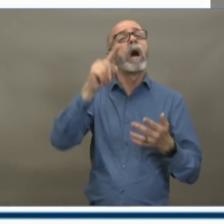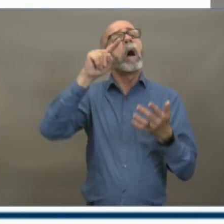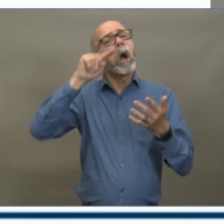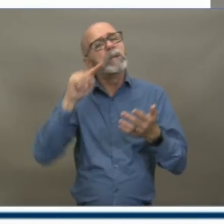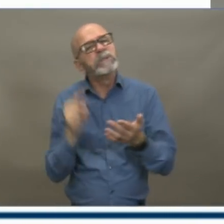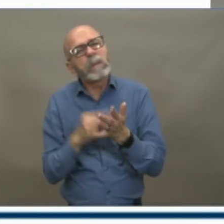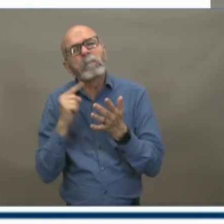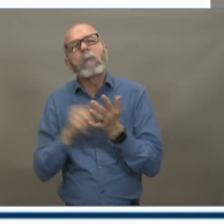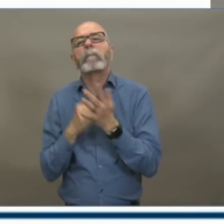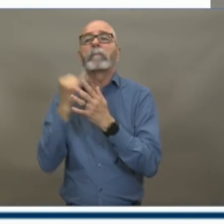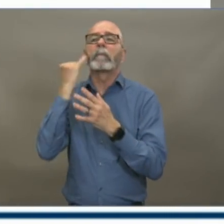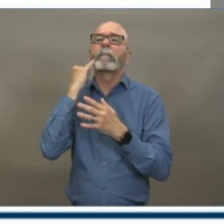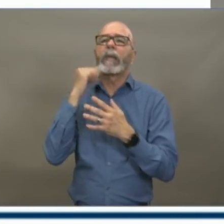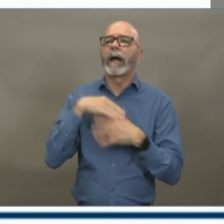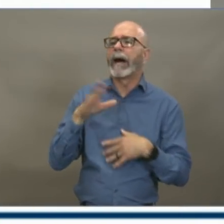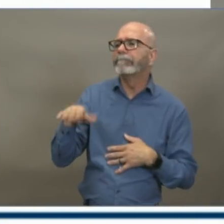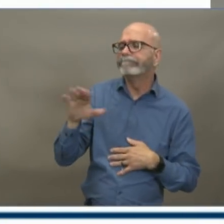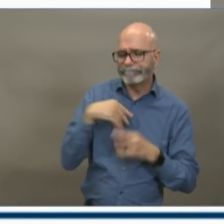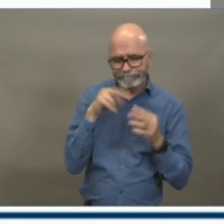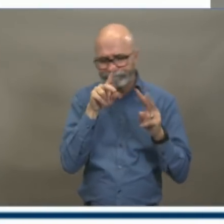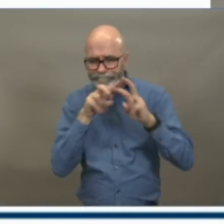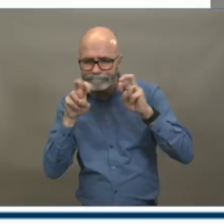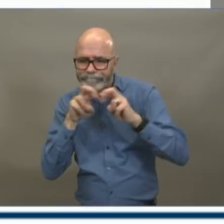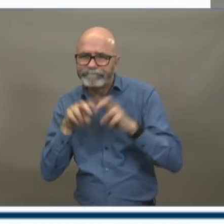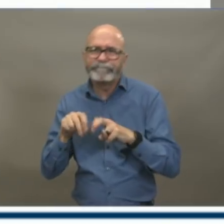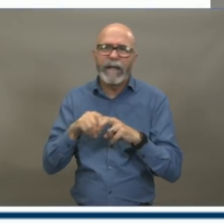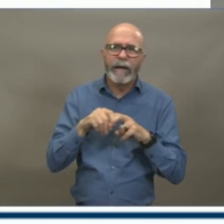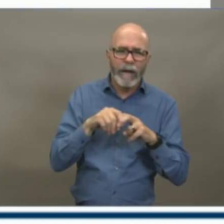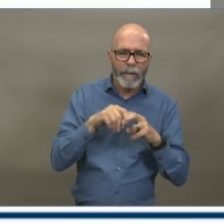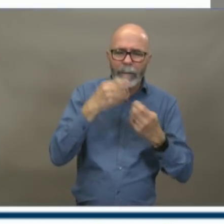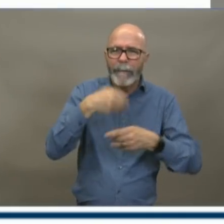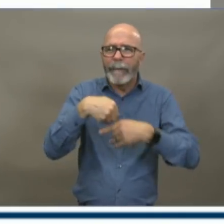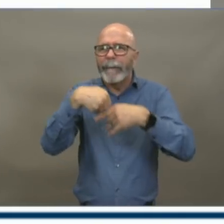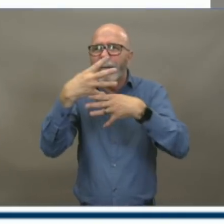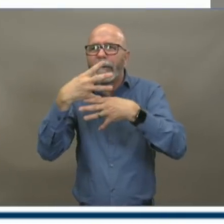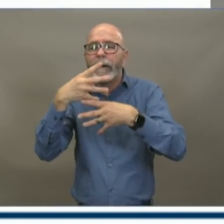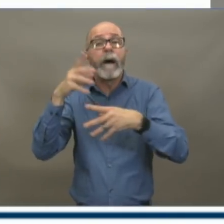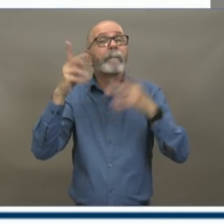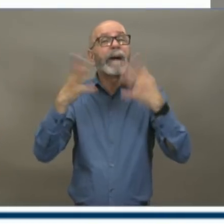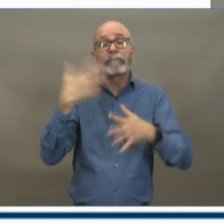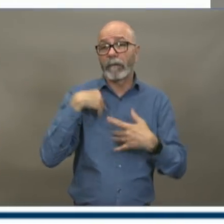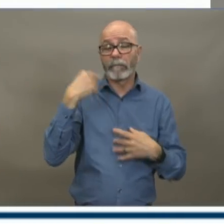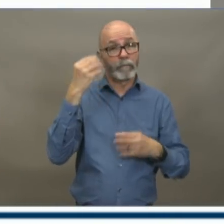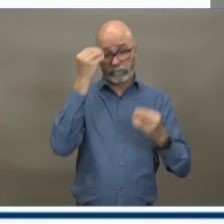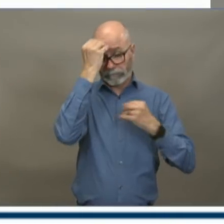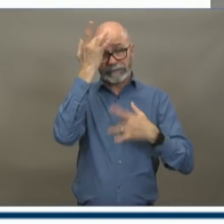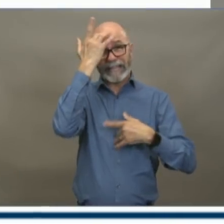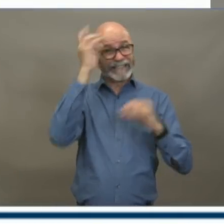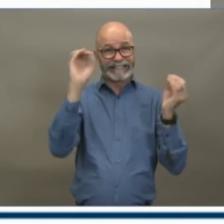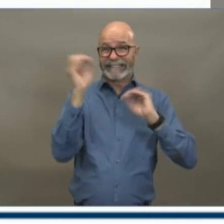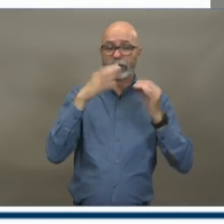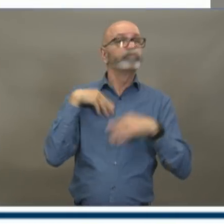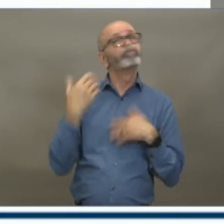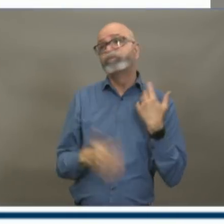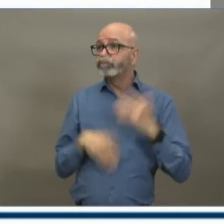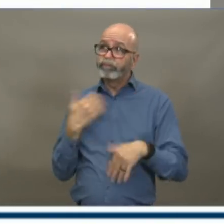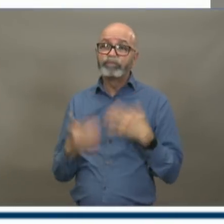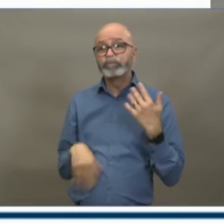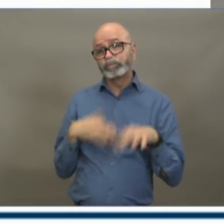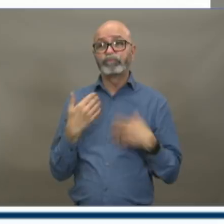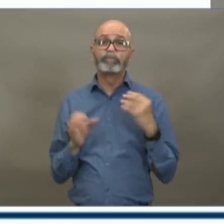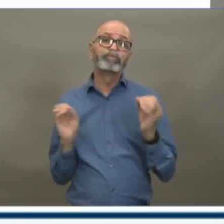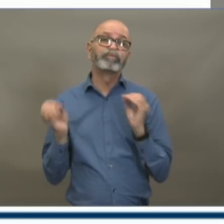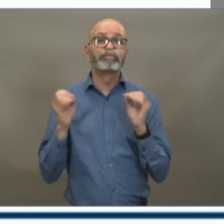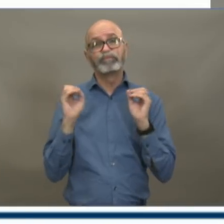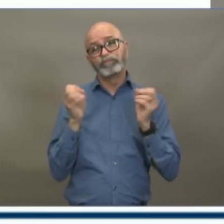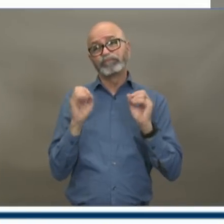them, knowing that many people can be asymptomatic. So when we interview somebody and we say, where were